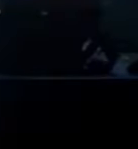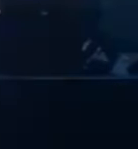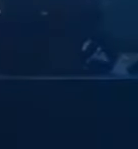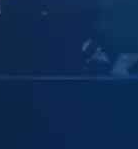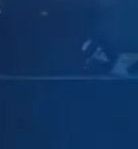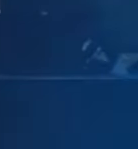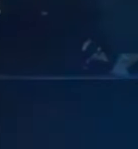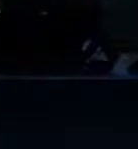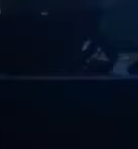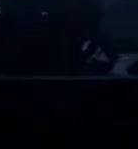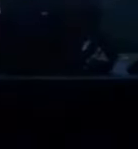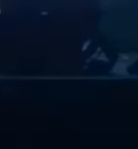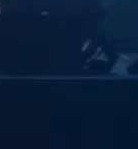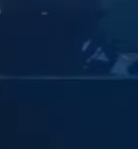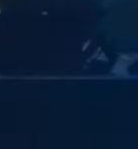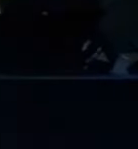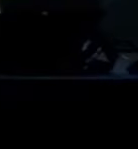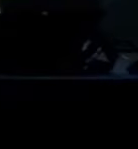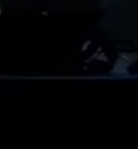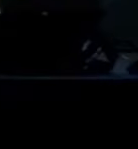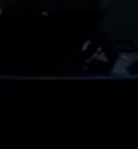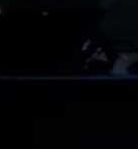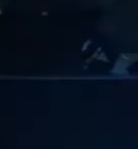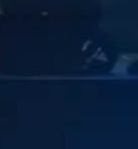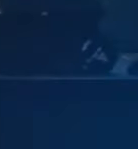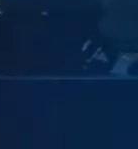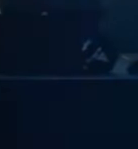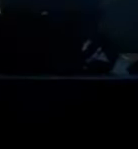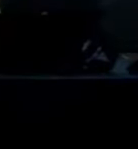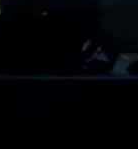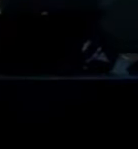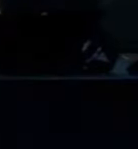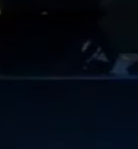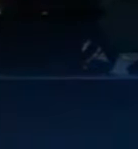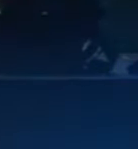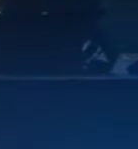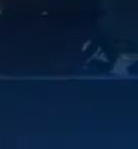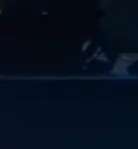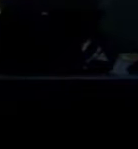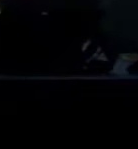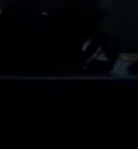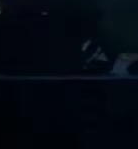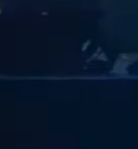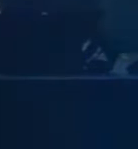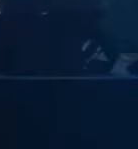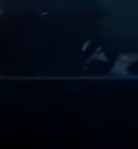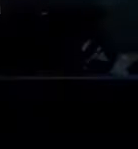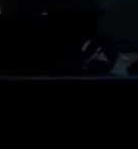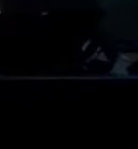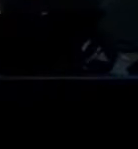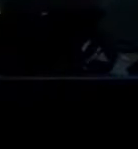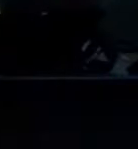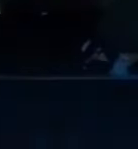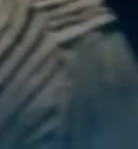Yes. Our elder, please, Felix. Thank you. The chairman said something yesterday